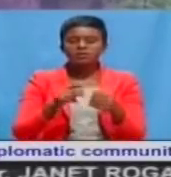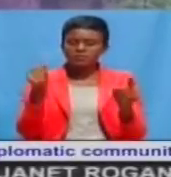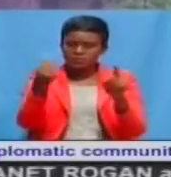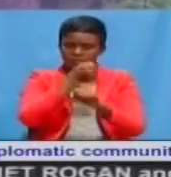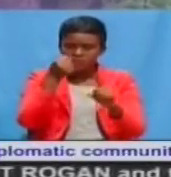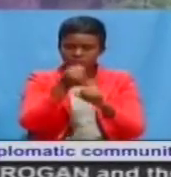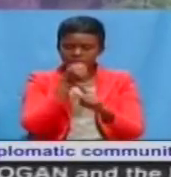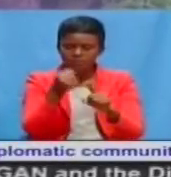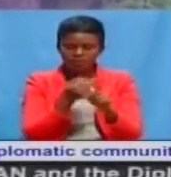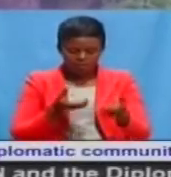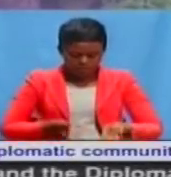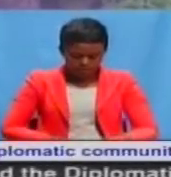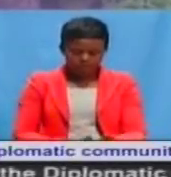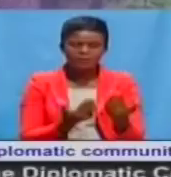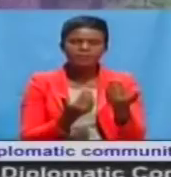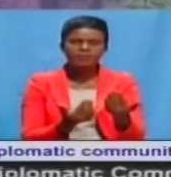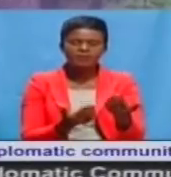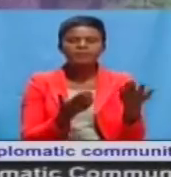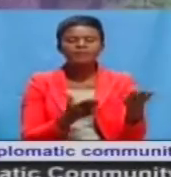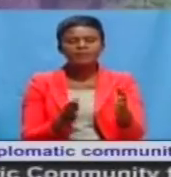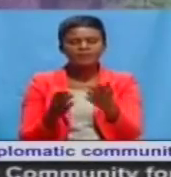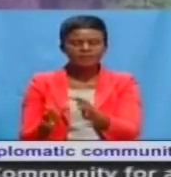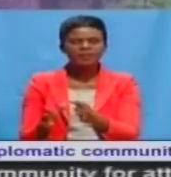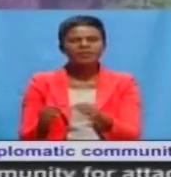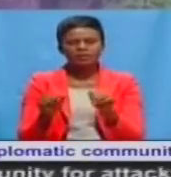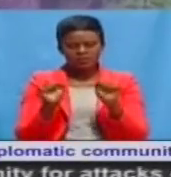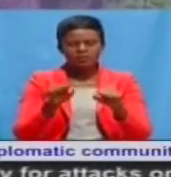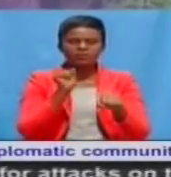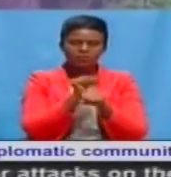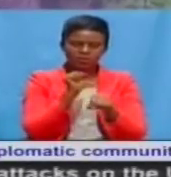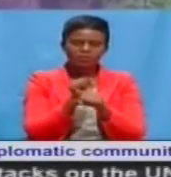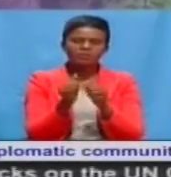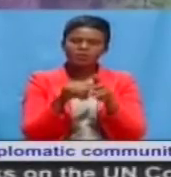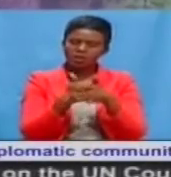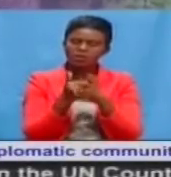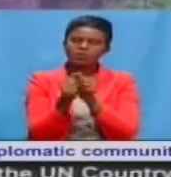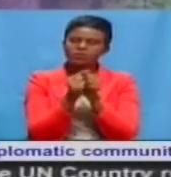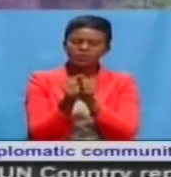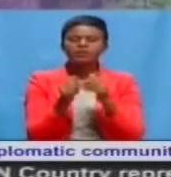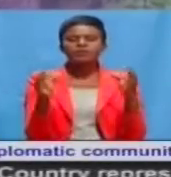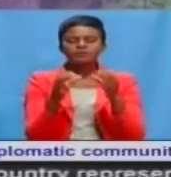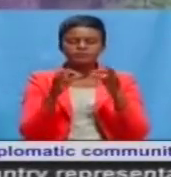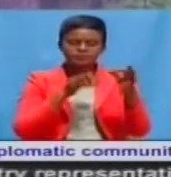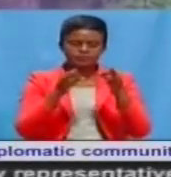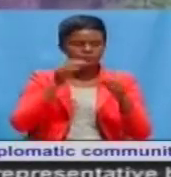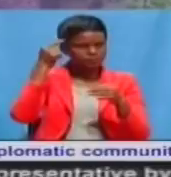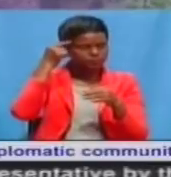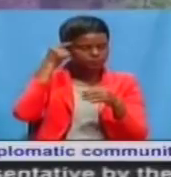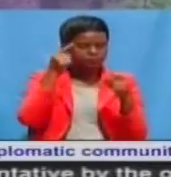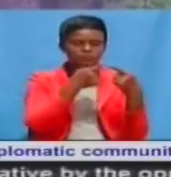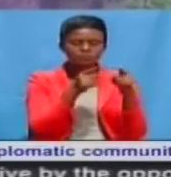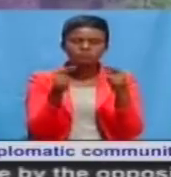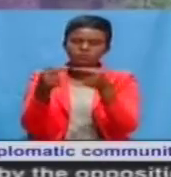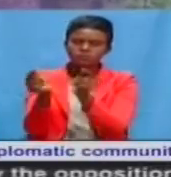fight against maternal mortality can only be achieved with strategic partnerships with the community. She stated that government and